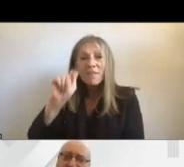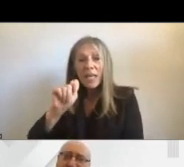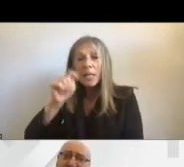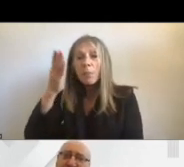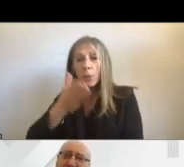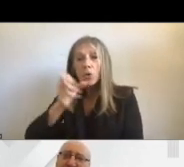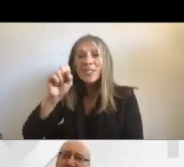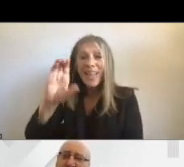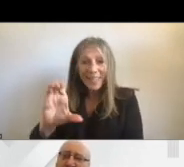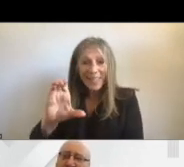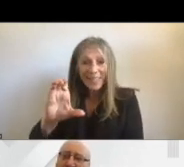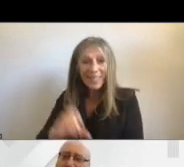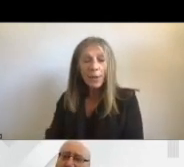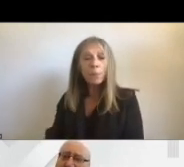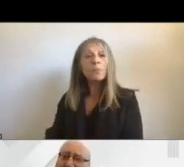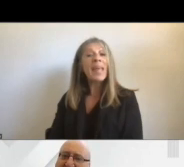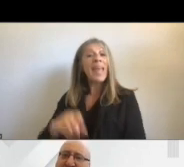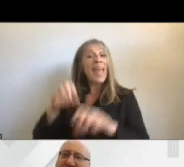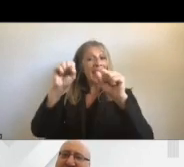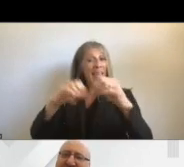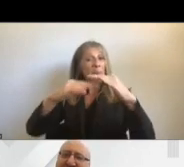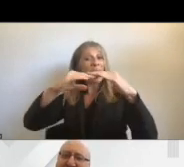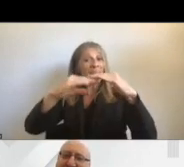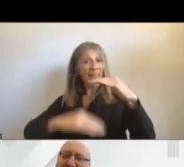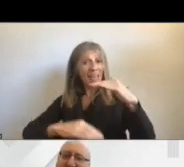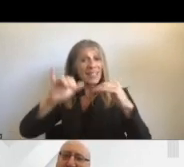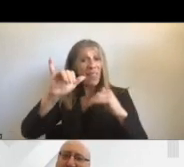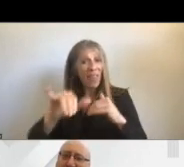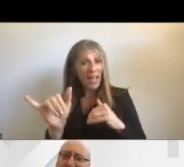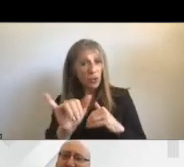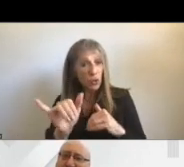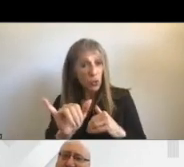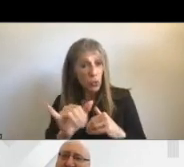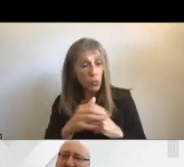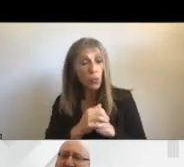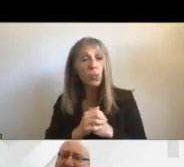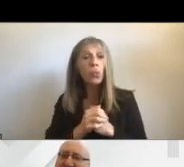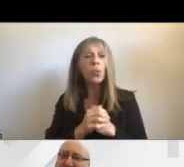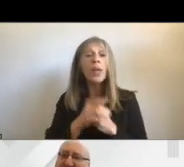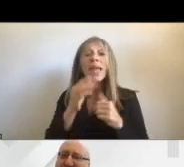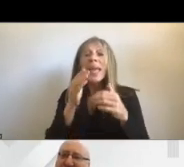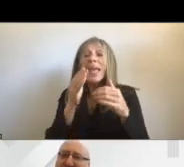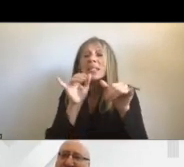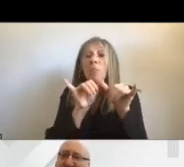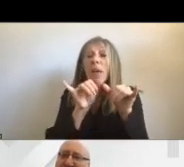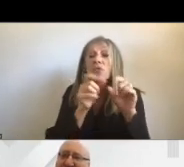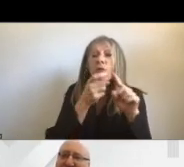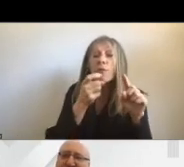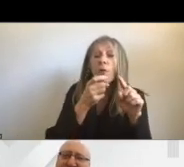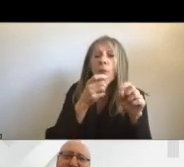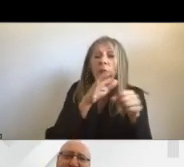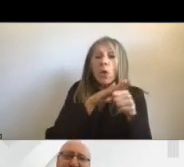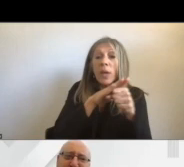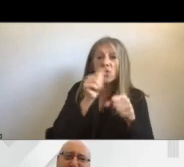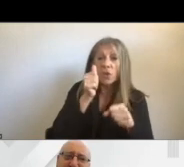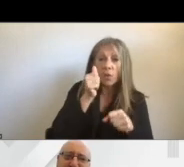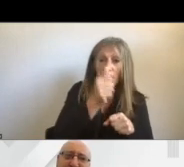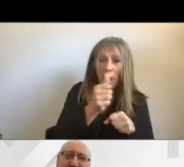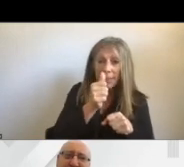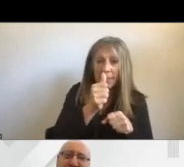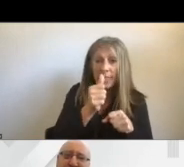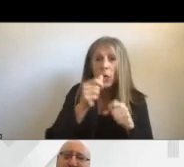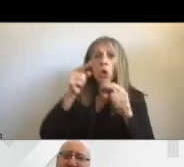This language was previously in an advisory. It has now been incorporated in sub-provision